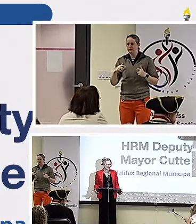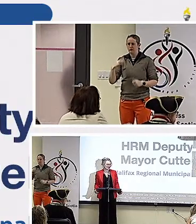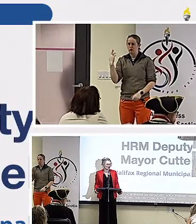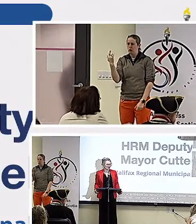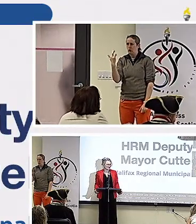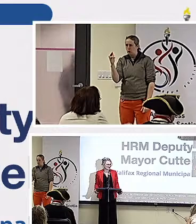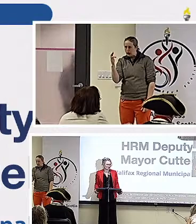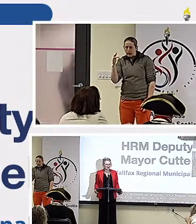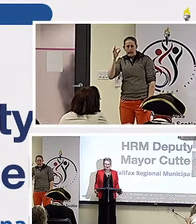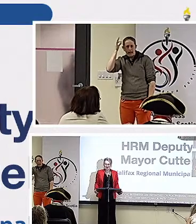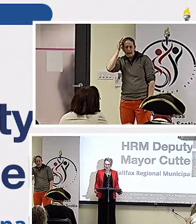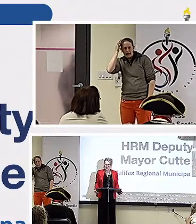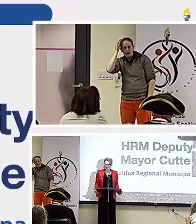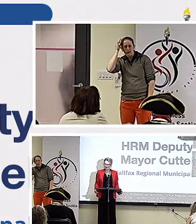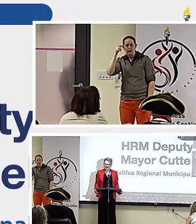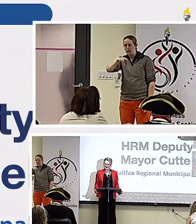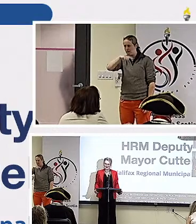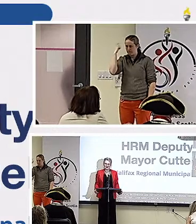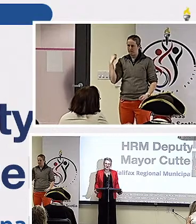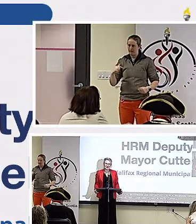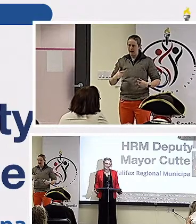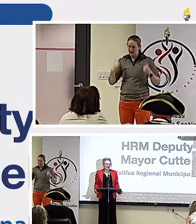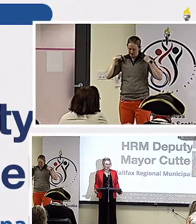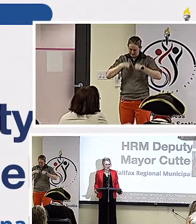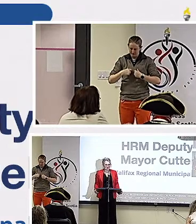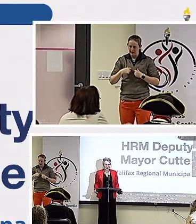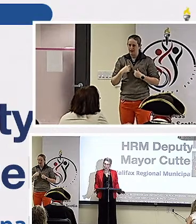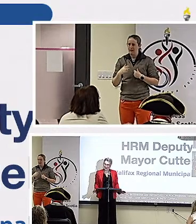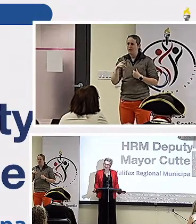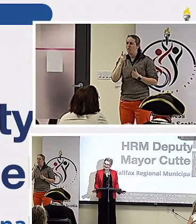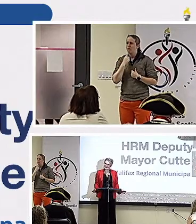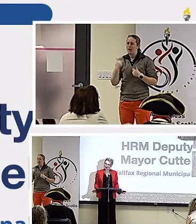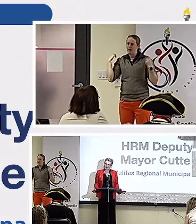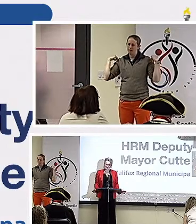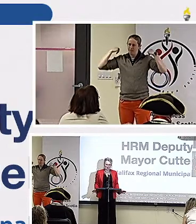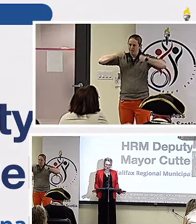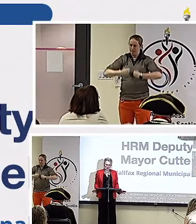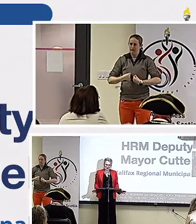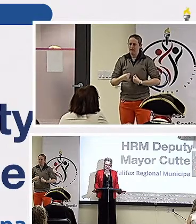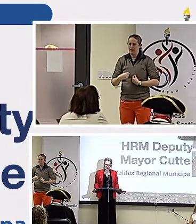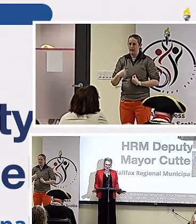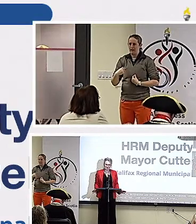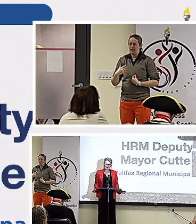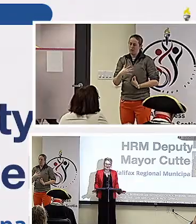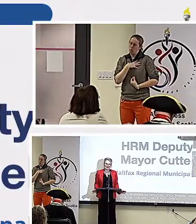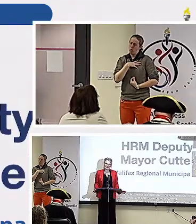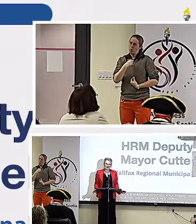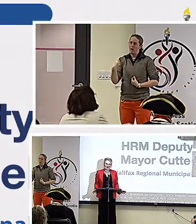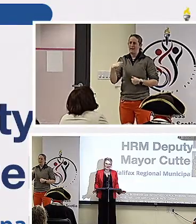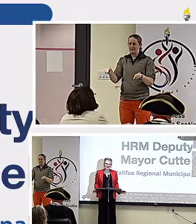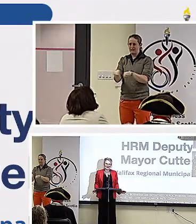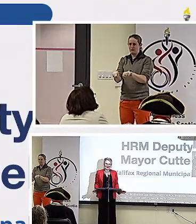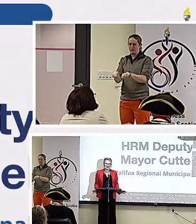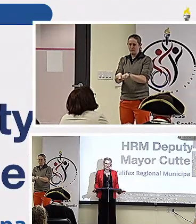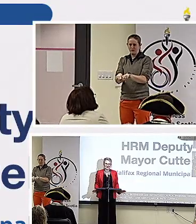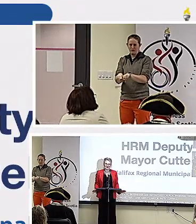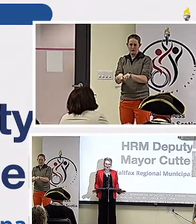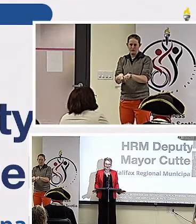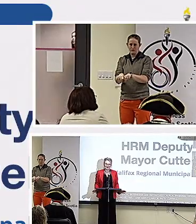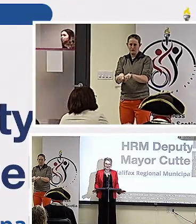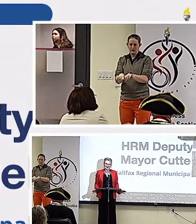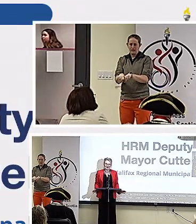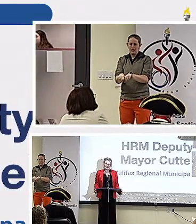a black jumpsuit, a red blazer, and white sneakers, which I will say are not nearly